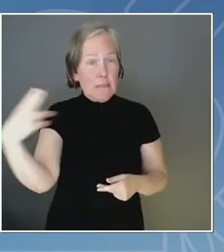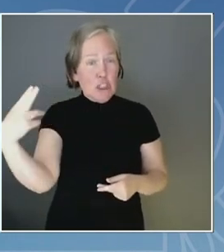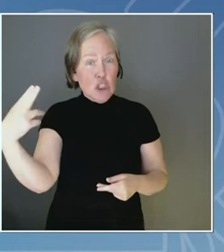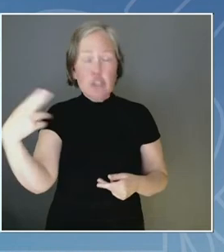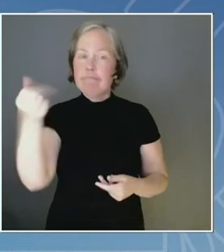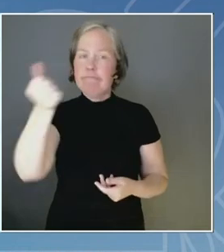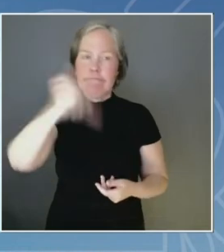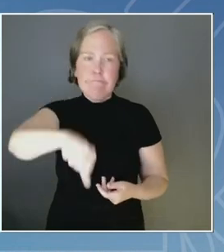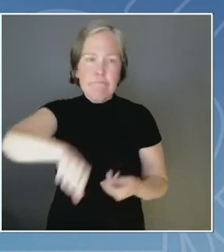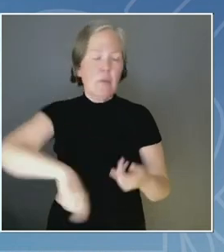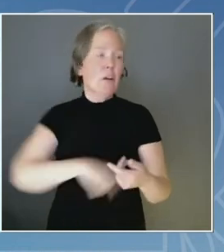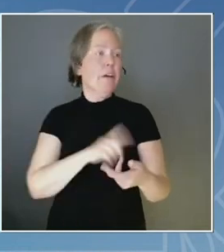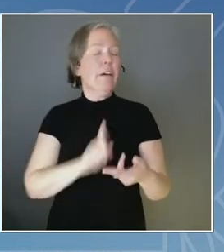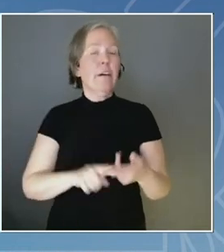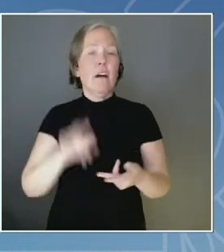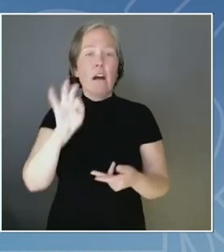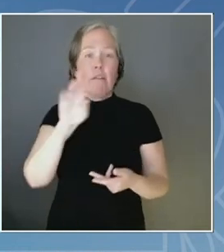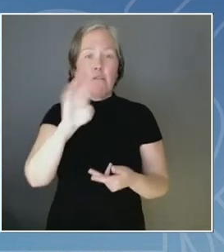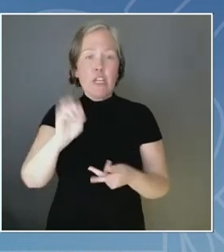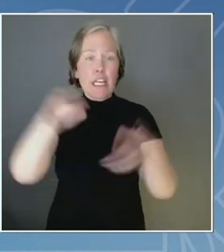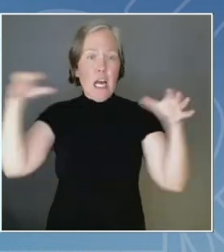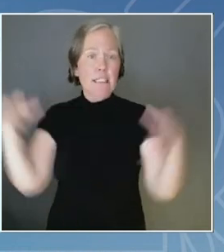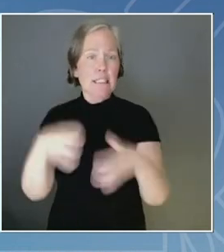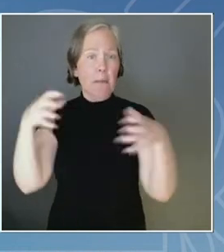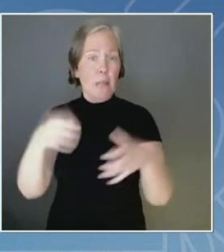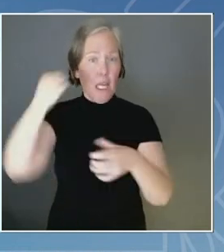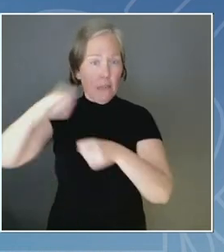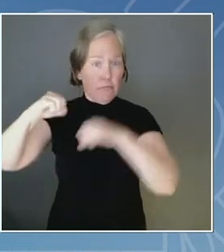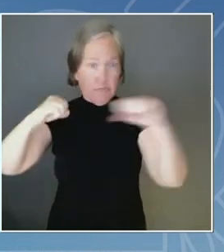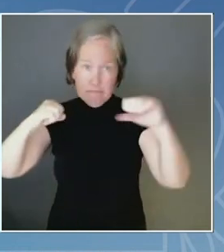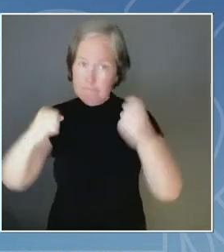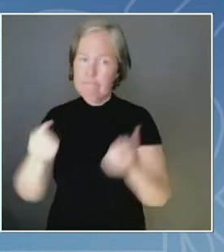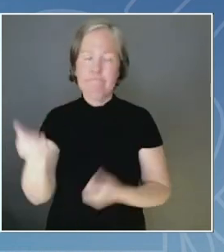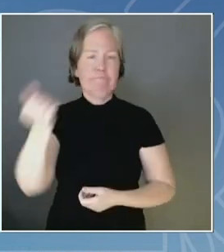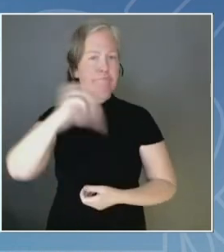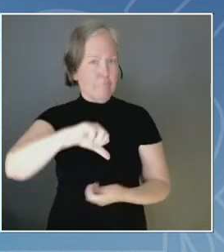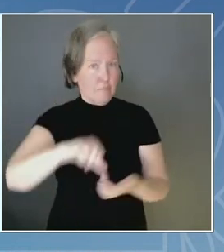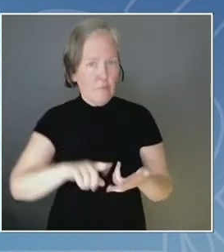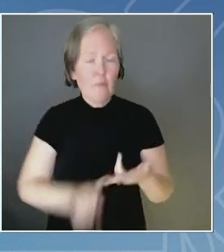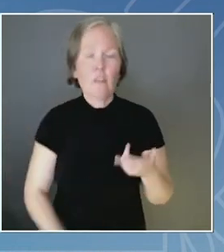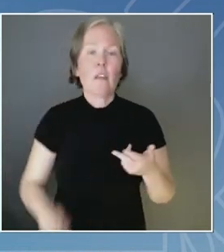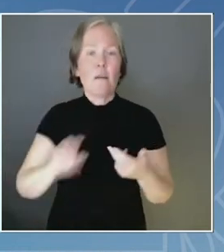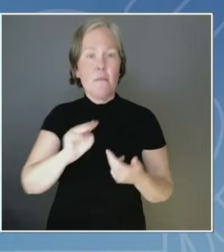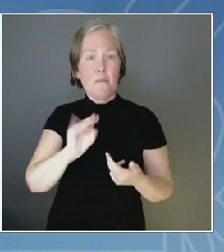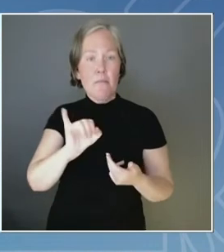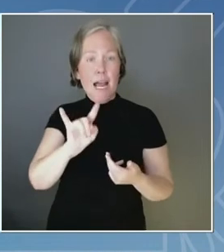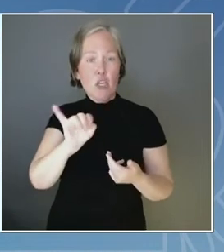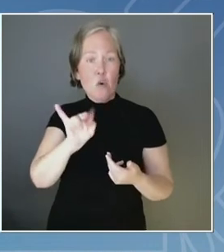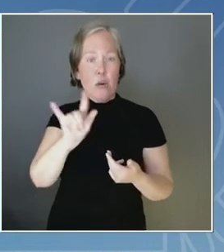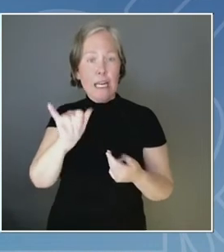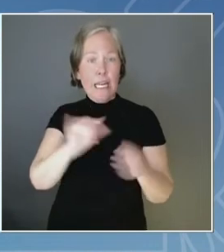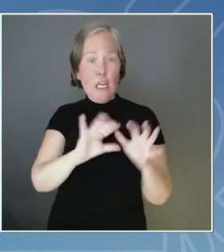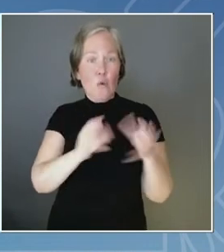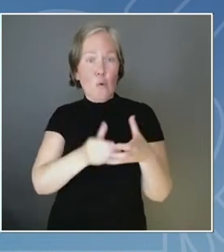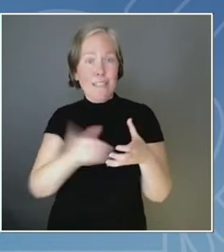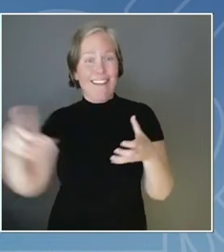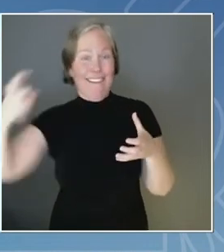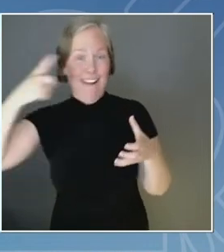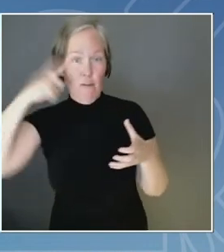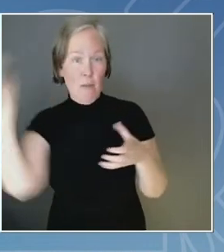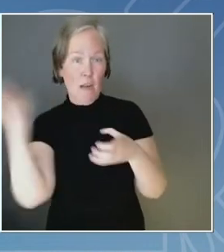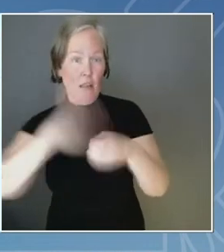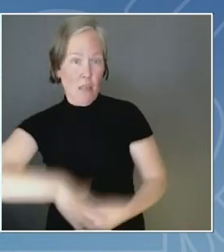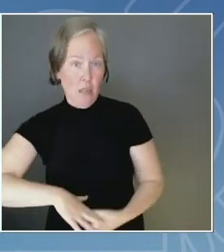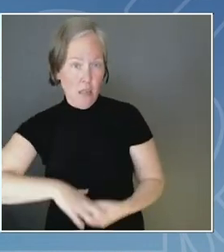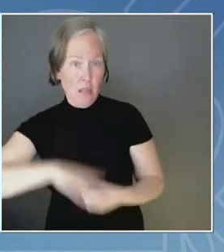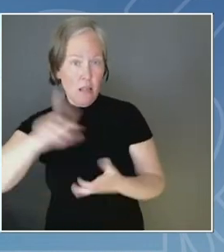or where minority ethnic or religious groups may experience official discrimination. I'm also